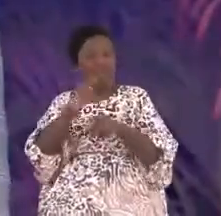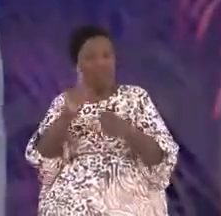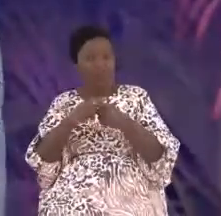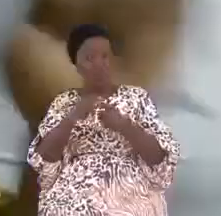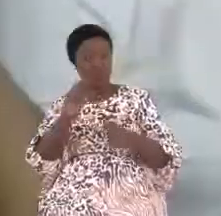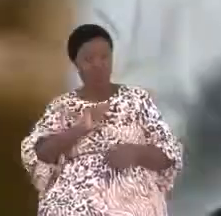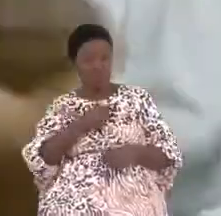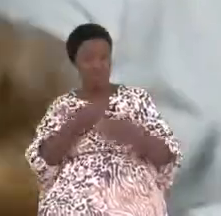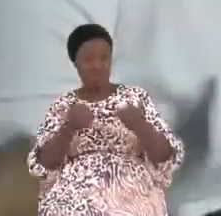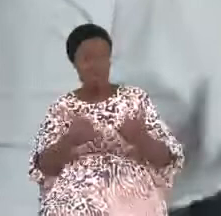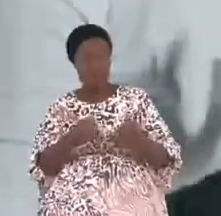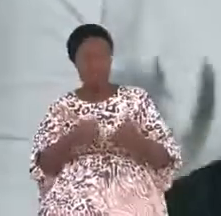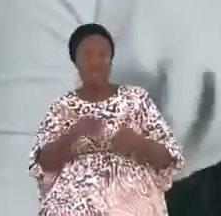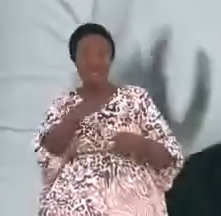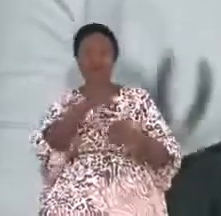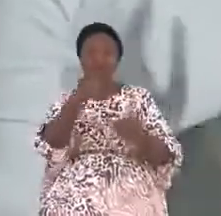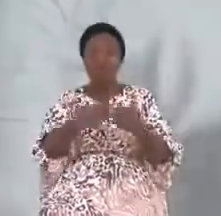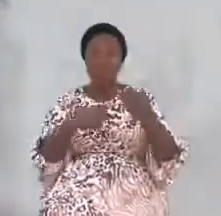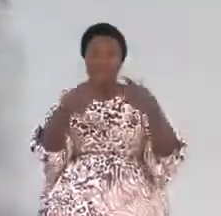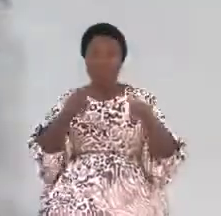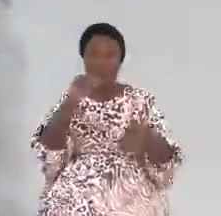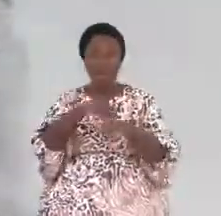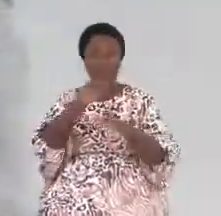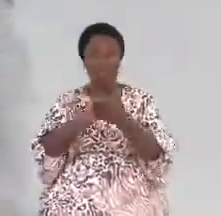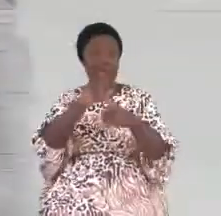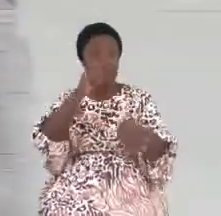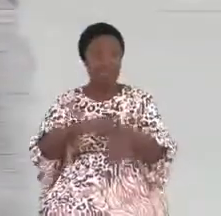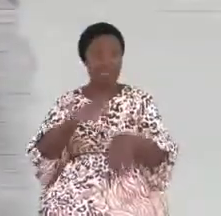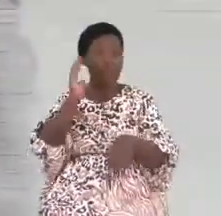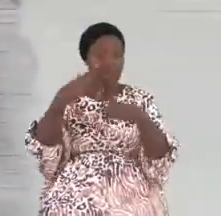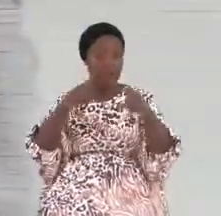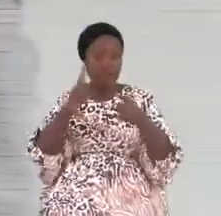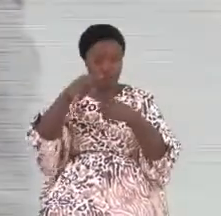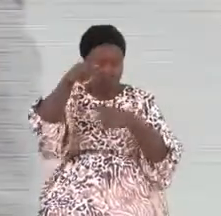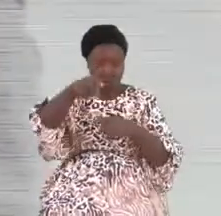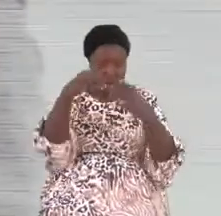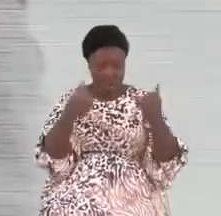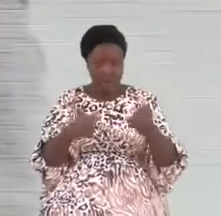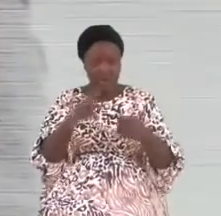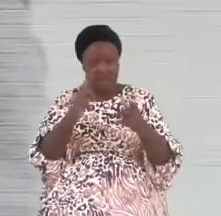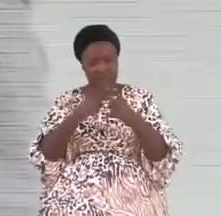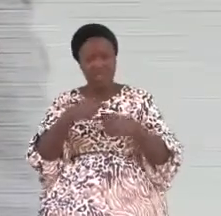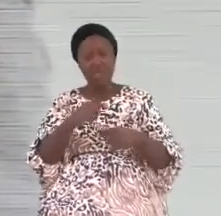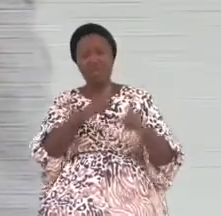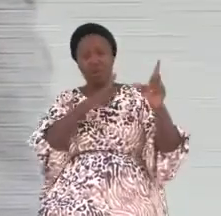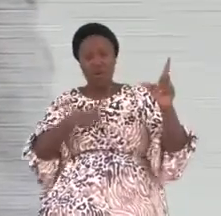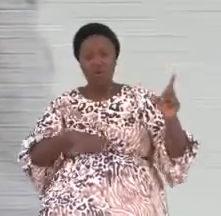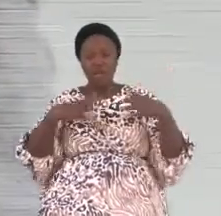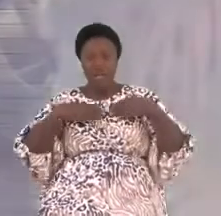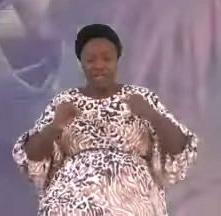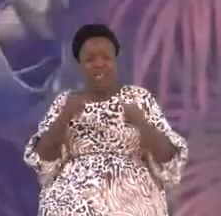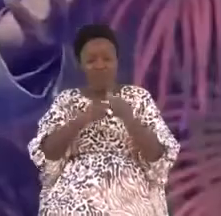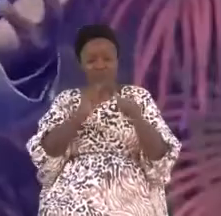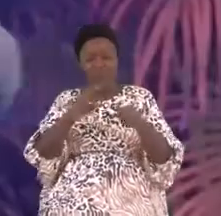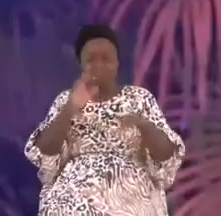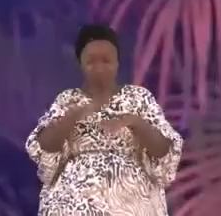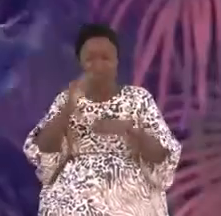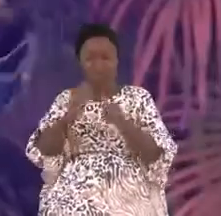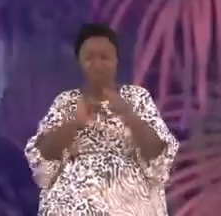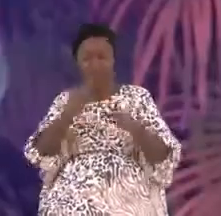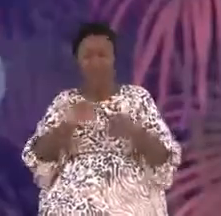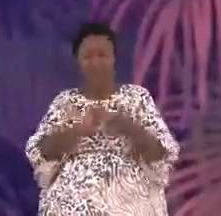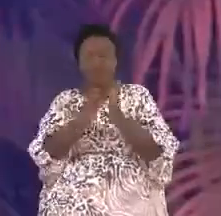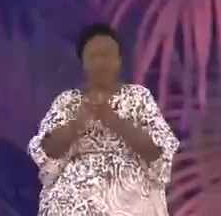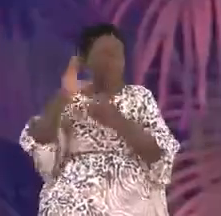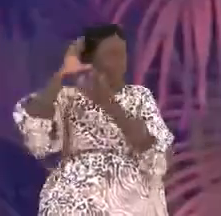everyone and i said lord heal everyone touch everyone those who are mad have a